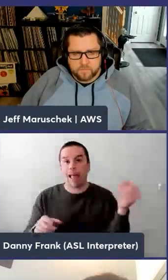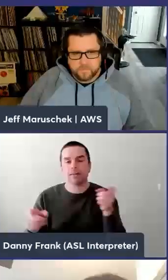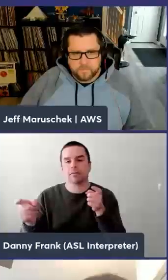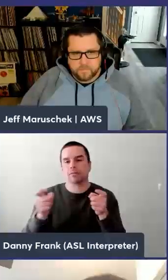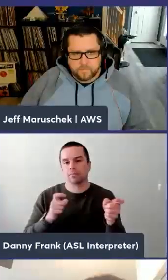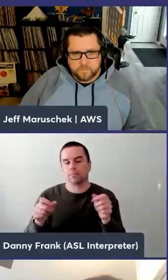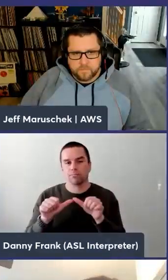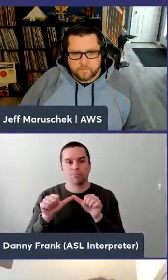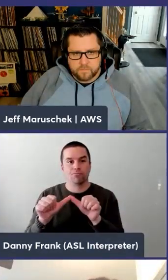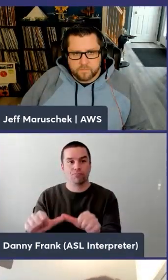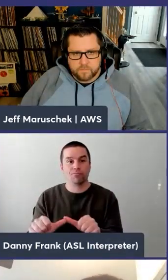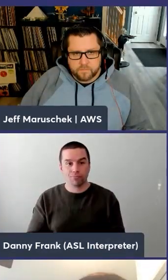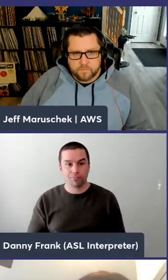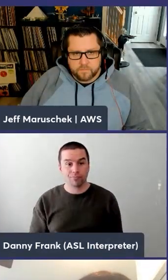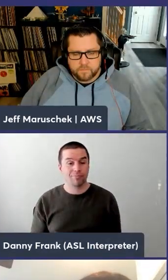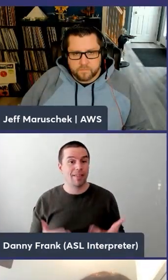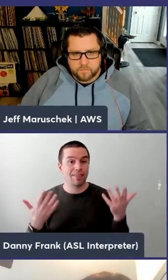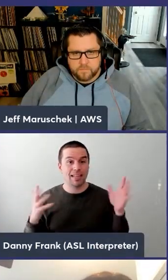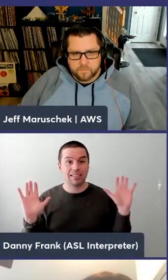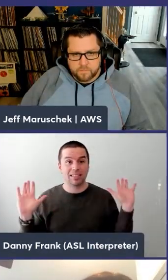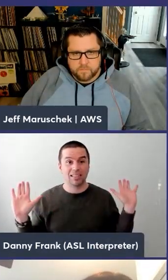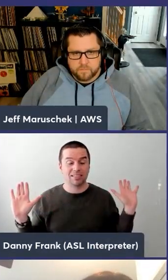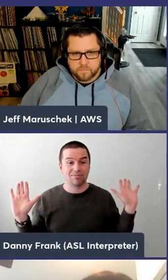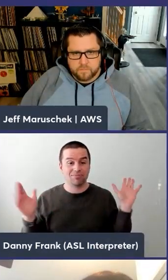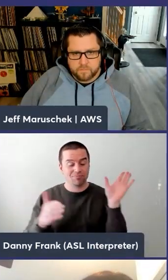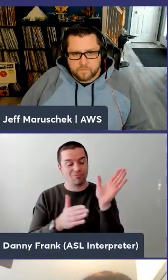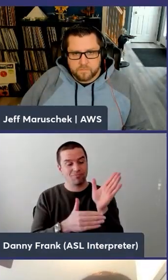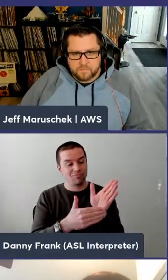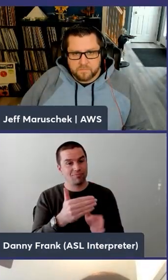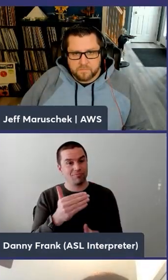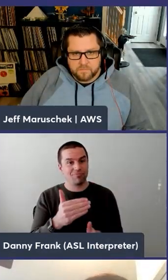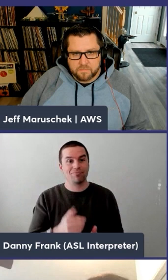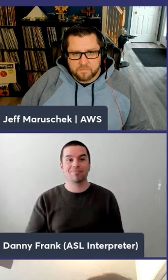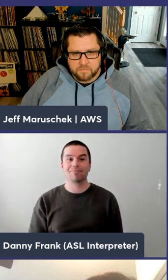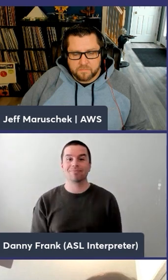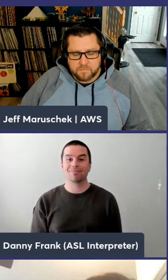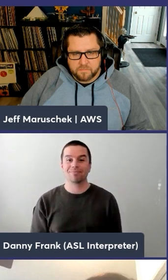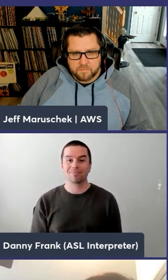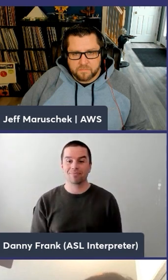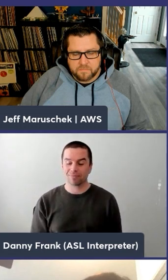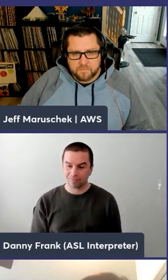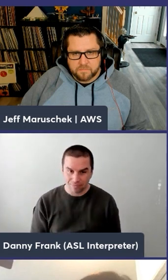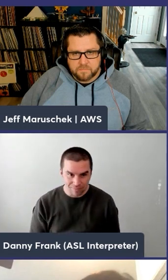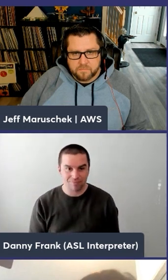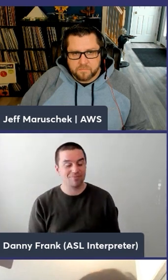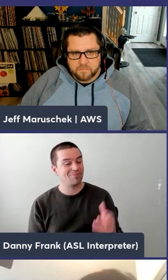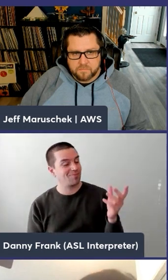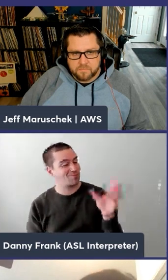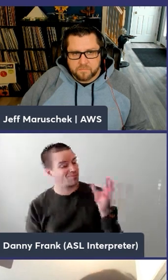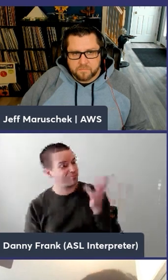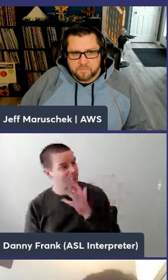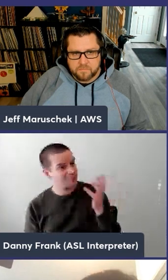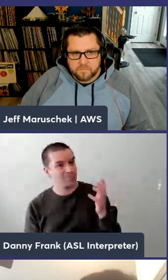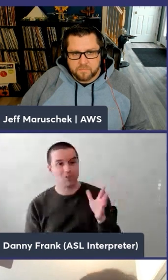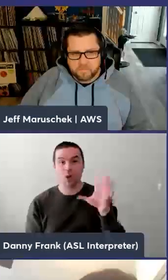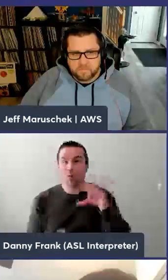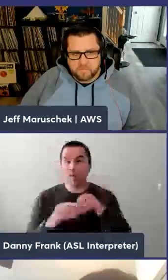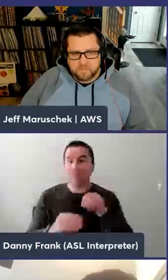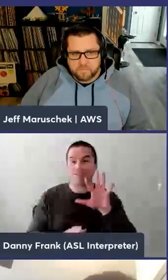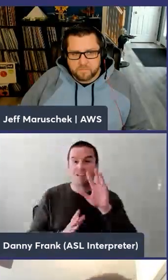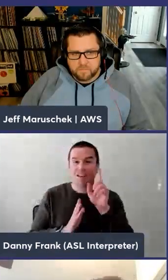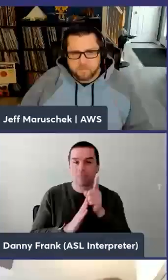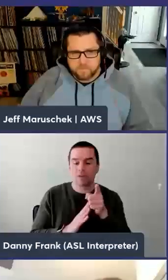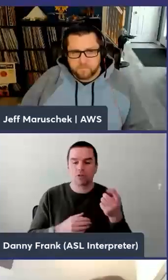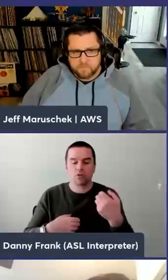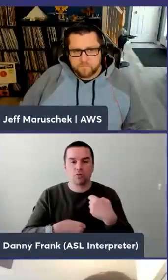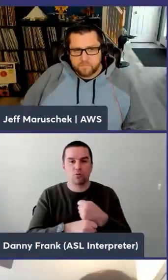And that's it. We're done. And just like that. Yeah. So within 5 minutes, you've created your